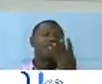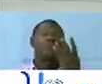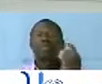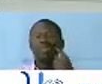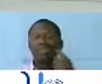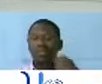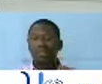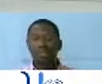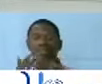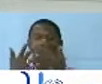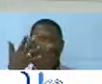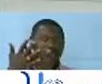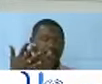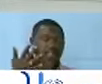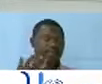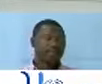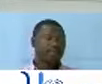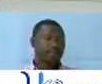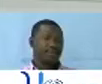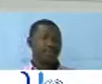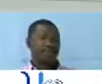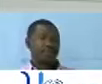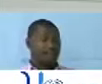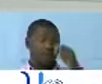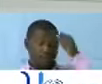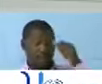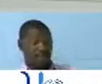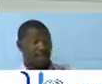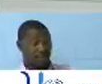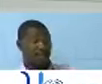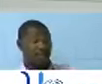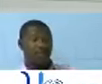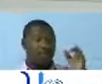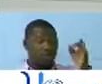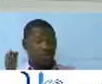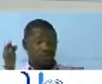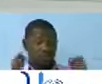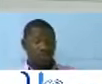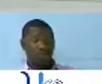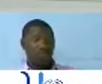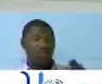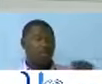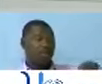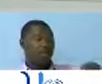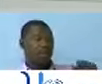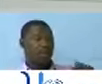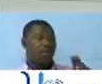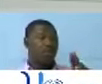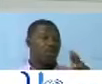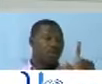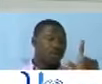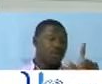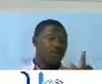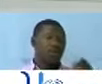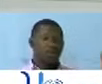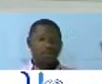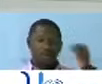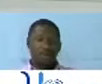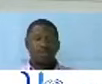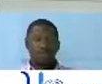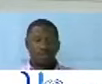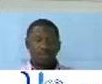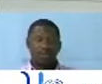mind this was Justice Paul who came to Gambia as a hustler. Ki nak Justice Paul la mo xamne fa ñew Gambia pour out